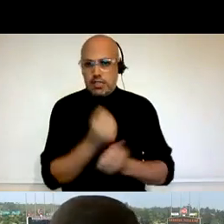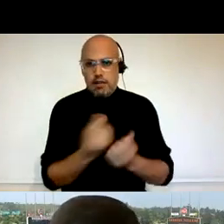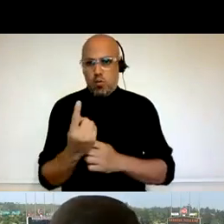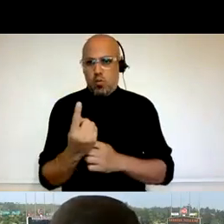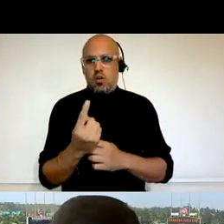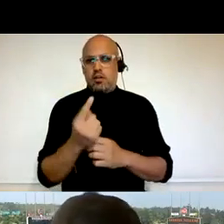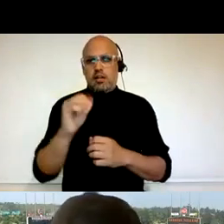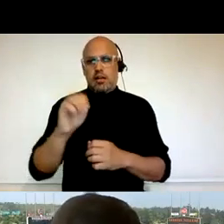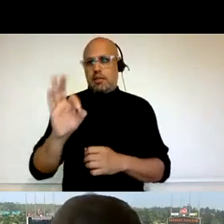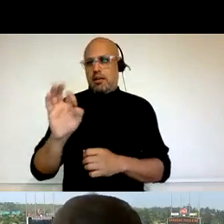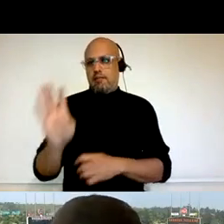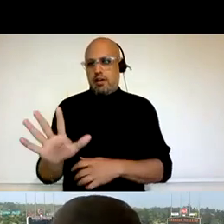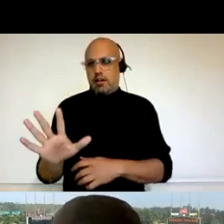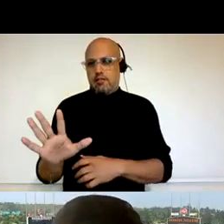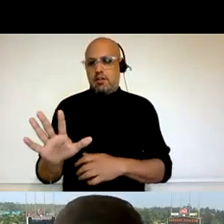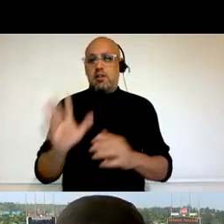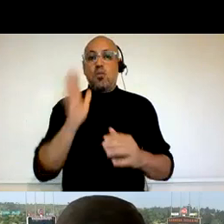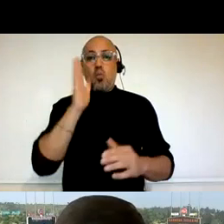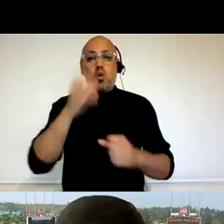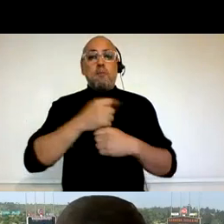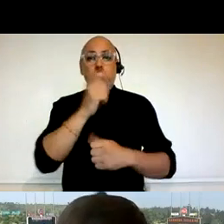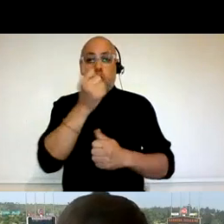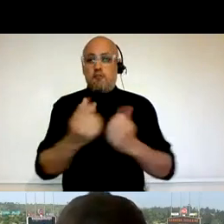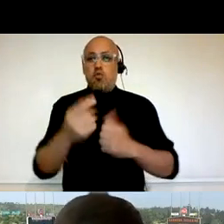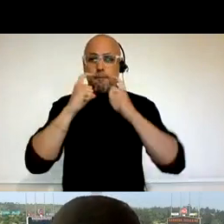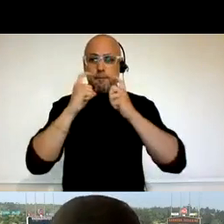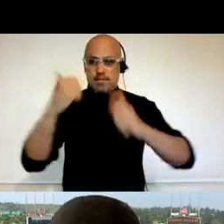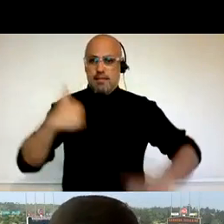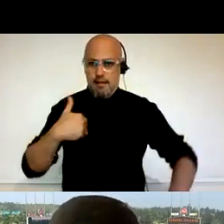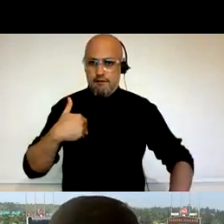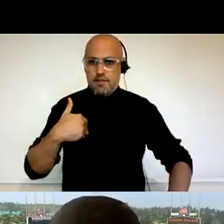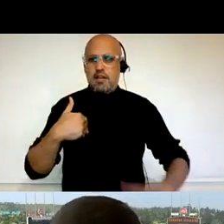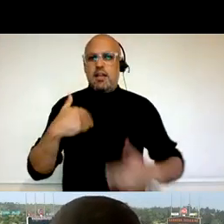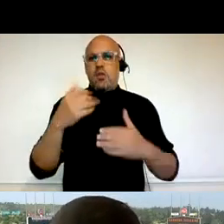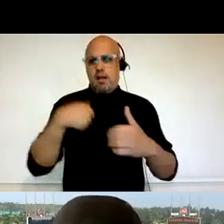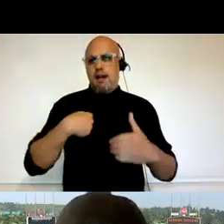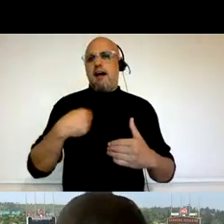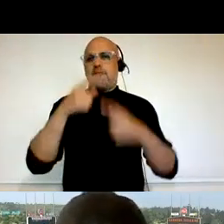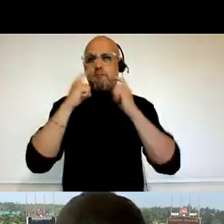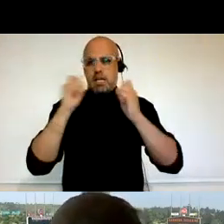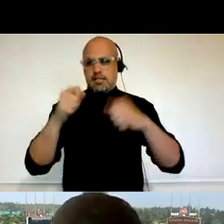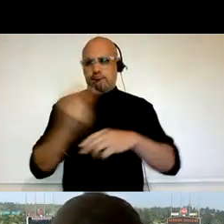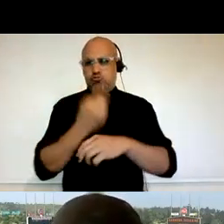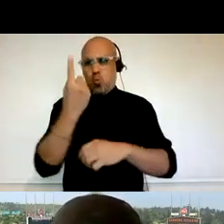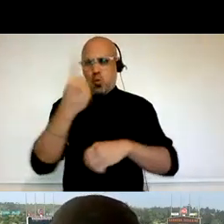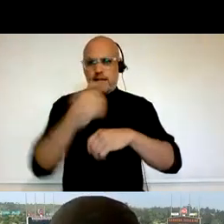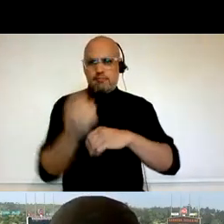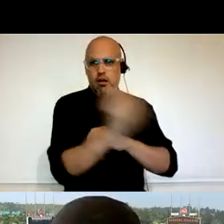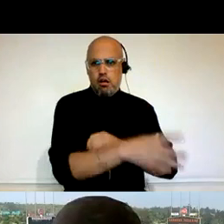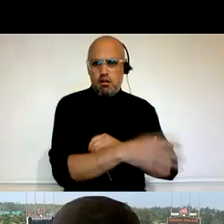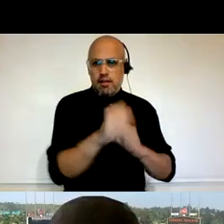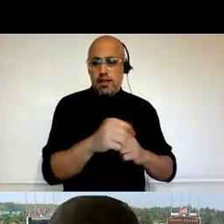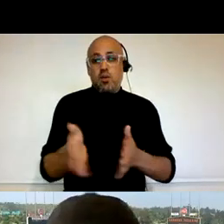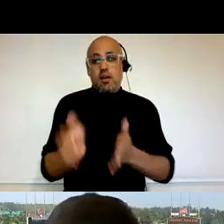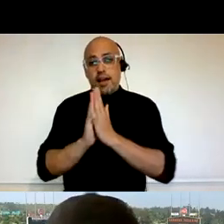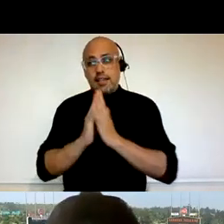N95s for everyone. We will make sure everyone has a mask. We've got disposable masks we're going to issue. We'll ask people to bring them every day.